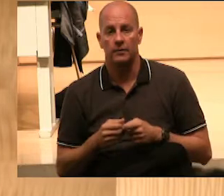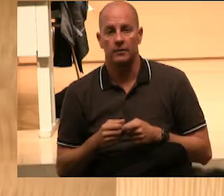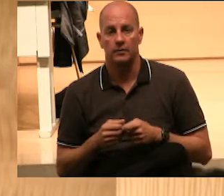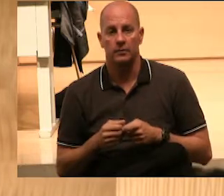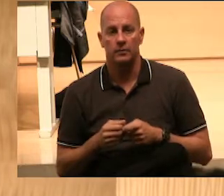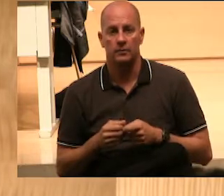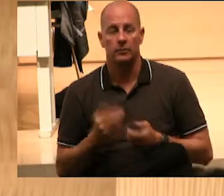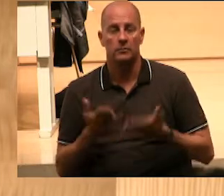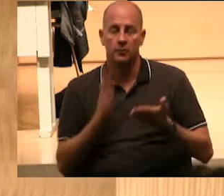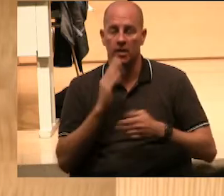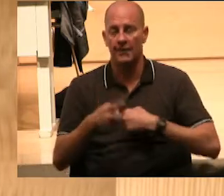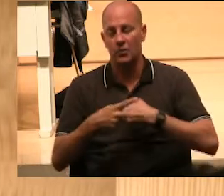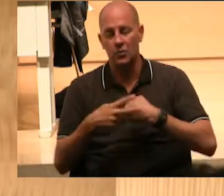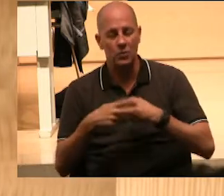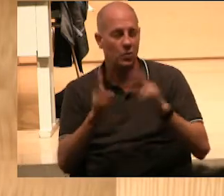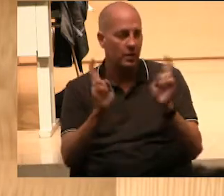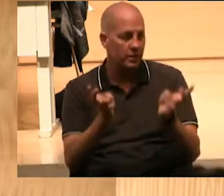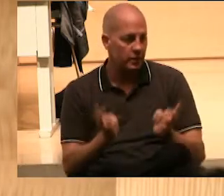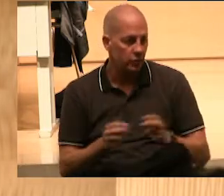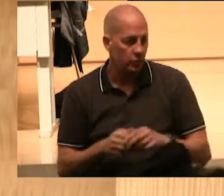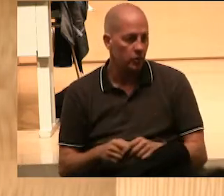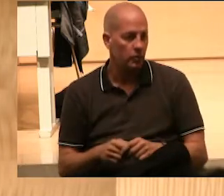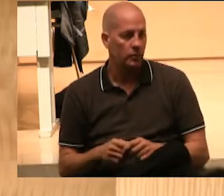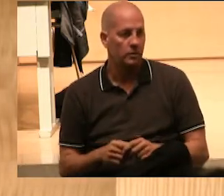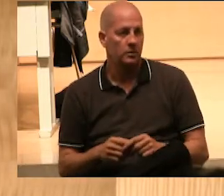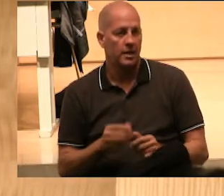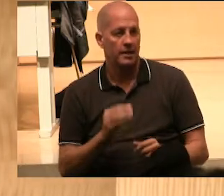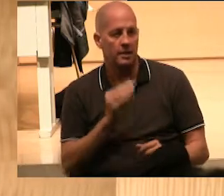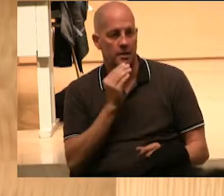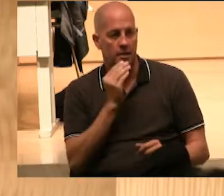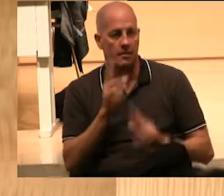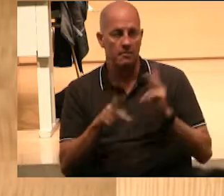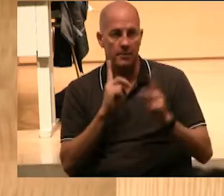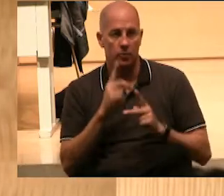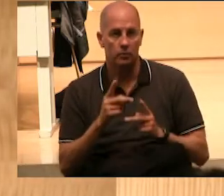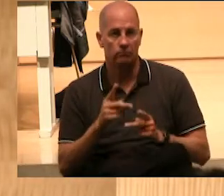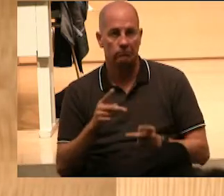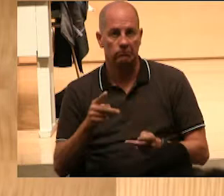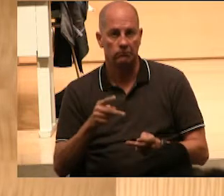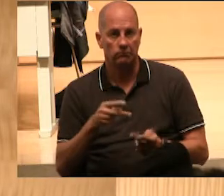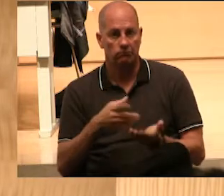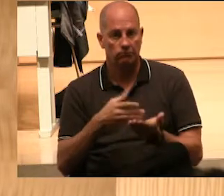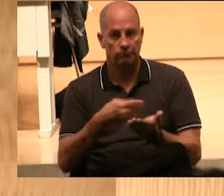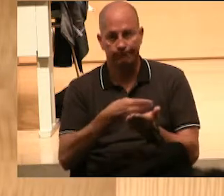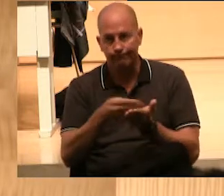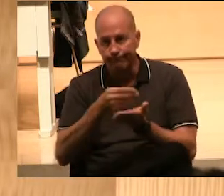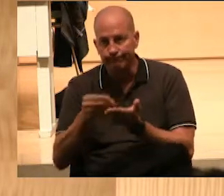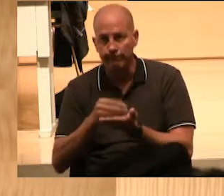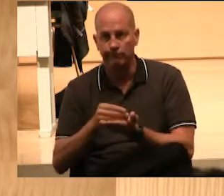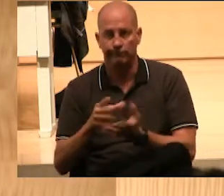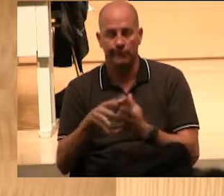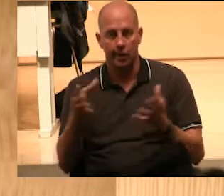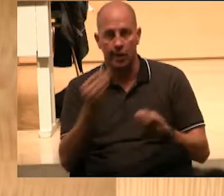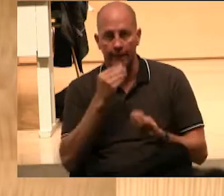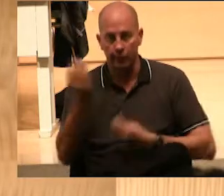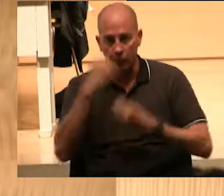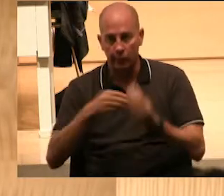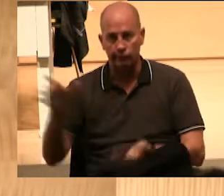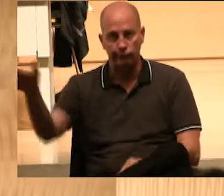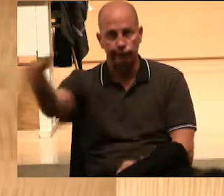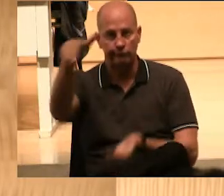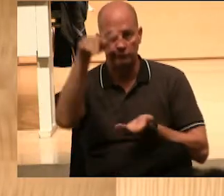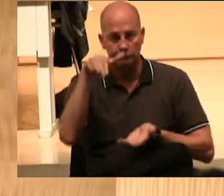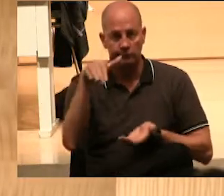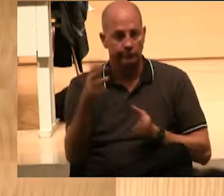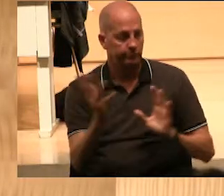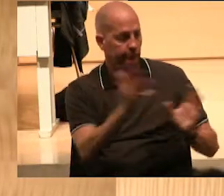be storage issues. People like to stock up on food, especially frozen food, so that they don't have to go out. And